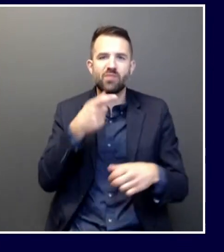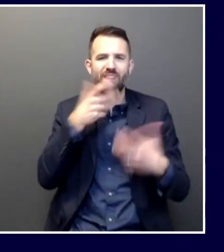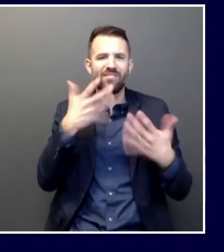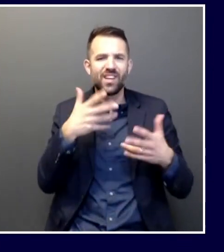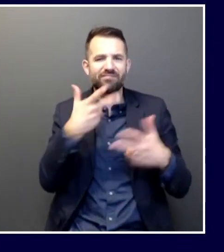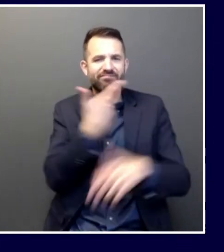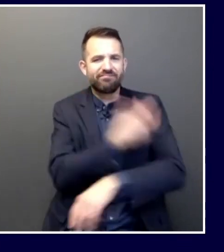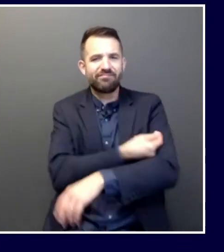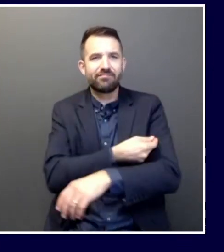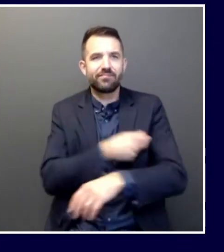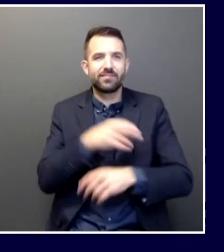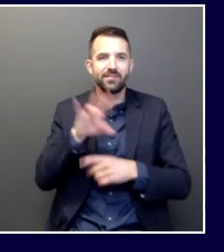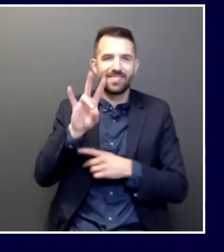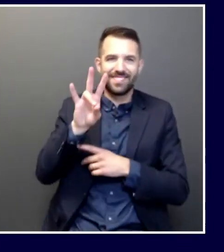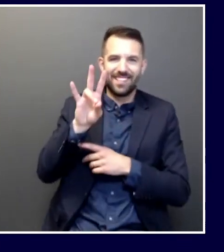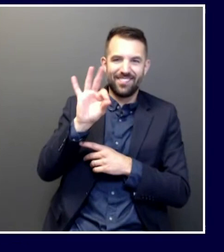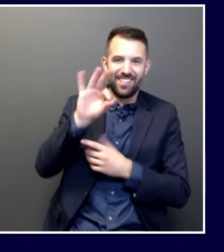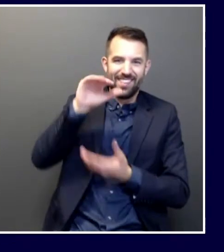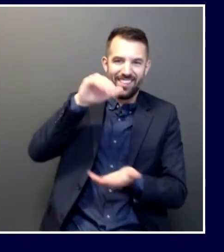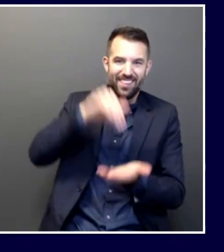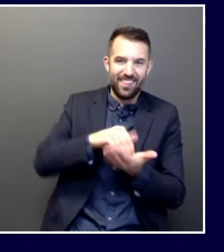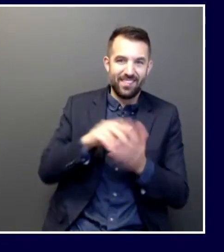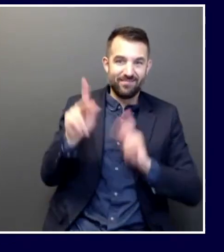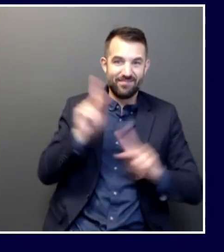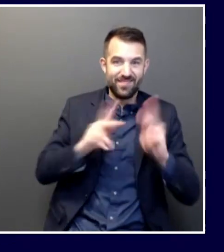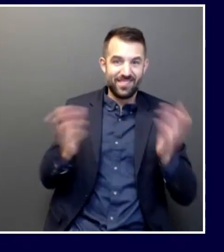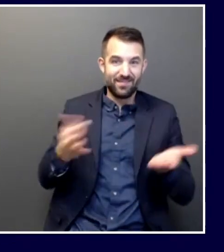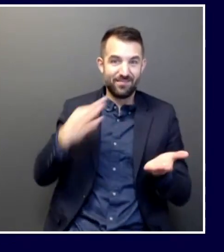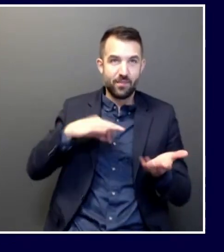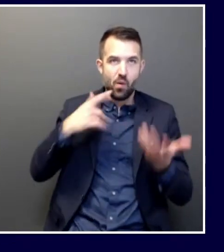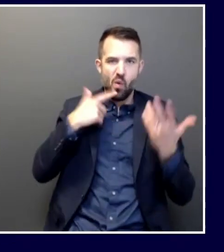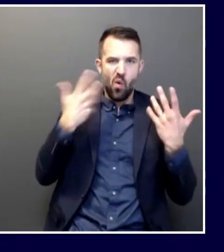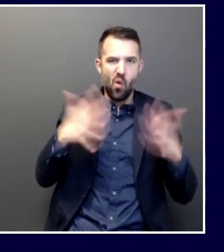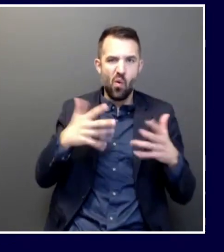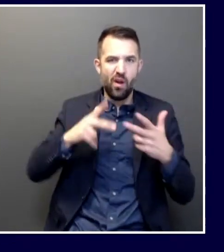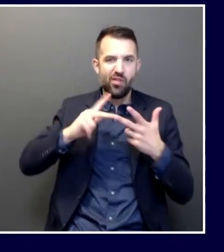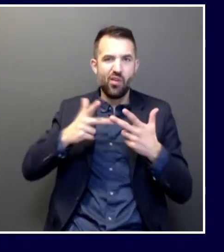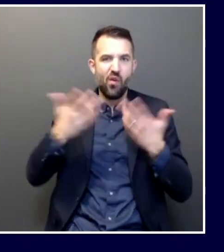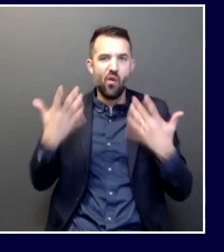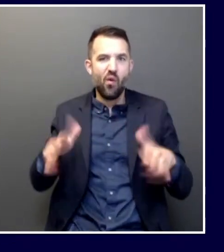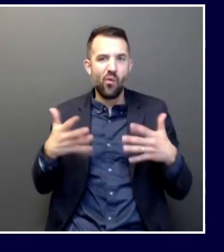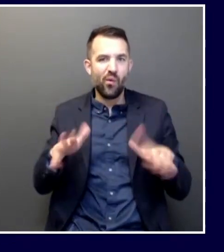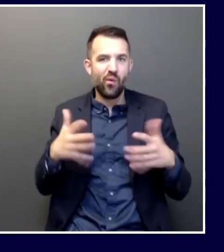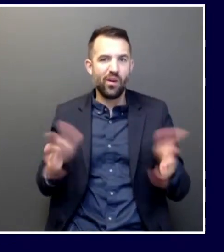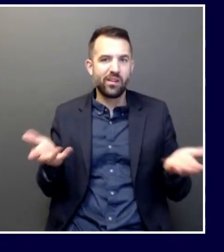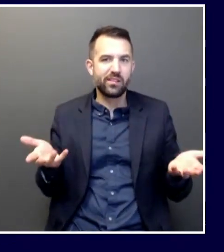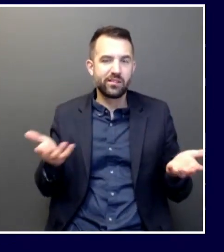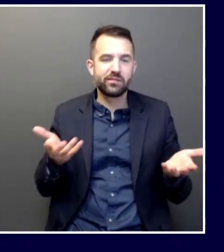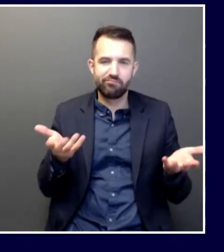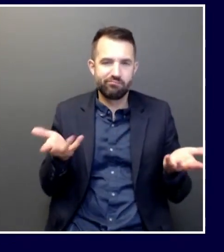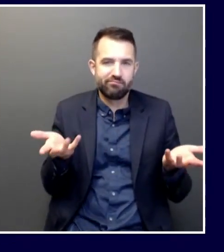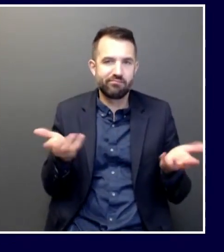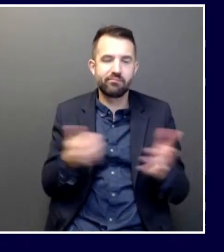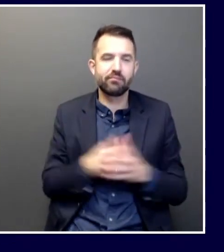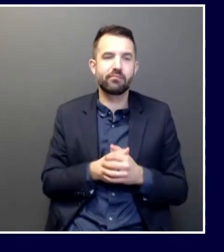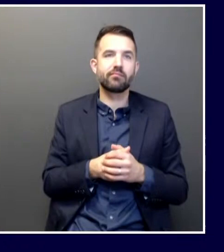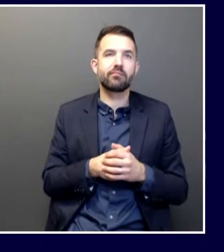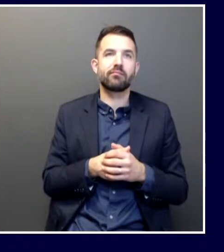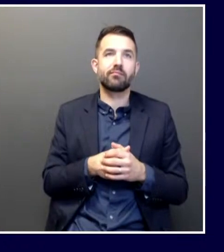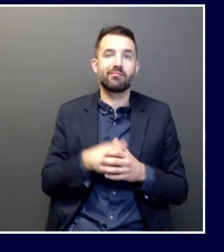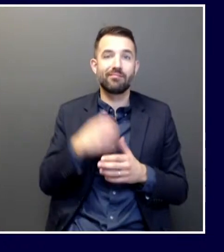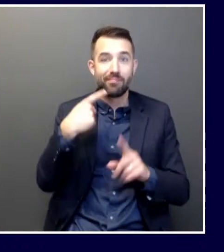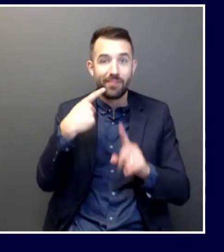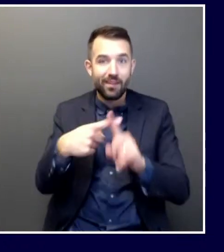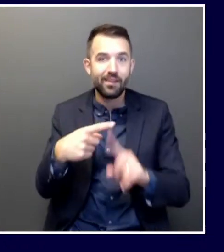in Maine. And then offsetting that is the growth, or not offsetting it. Also part of that is the relative growth in first